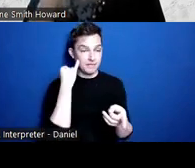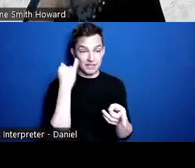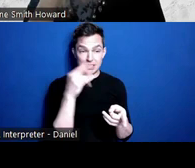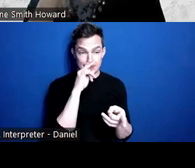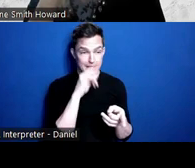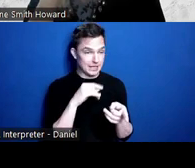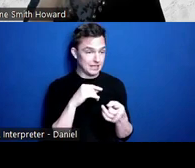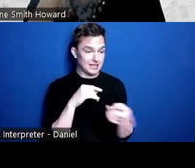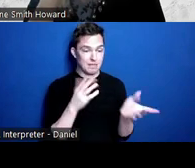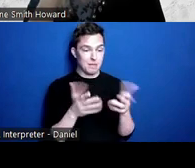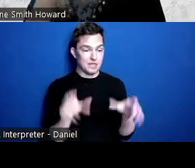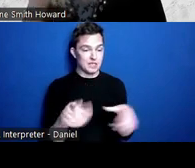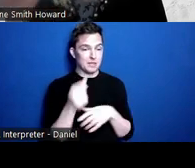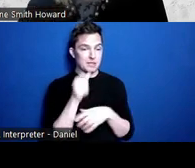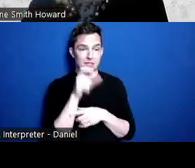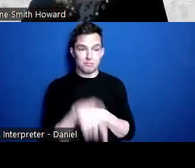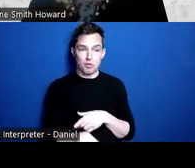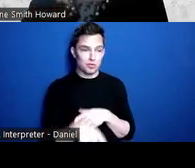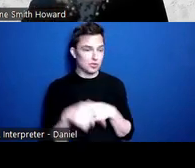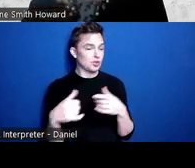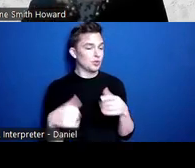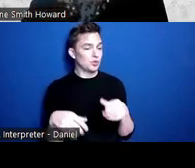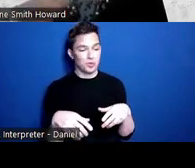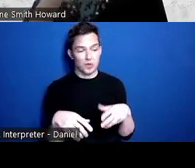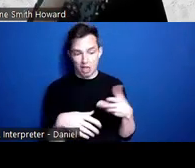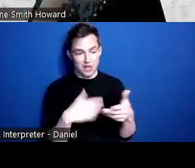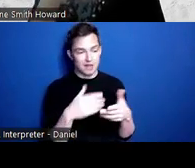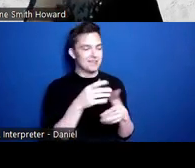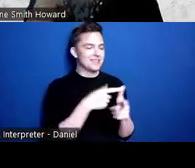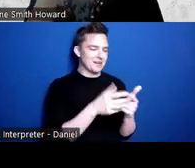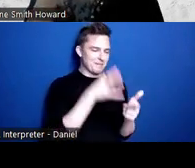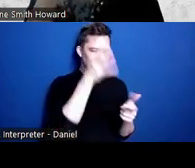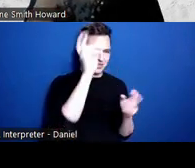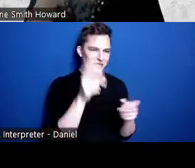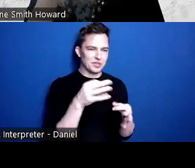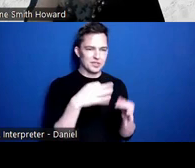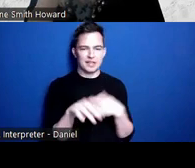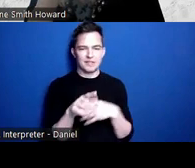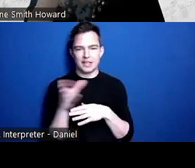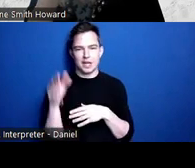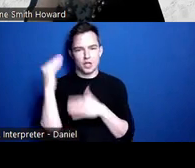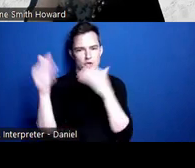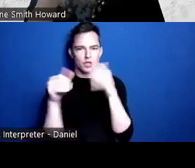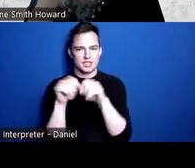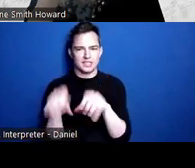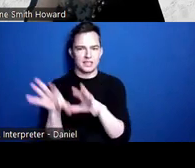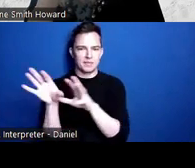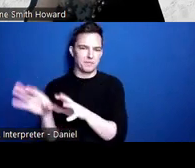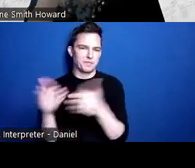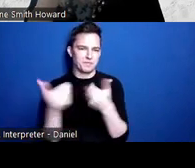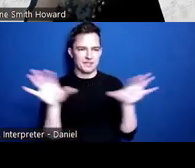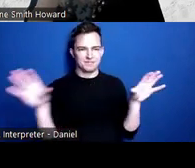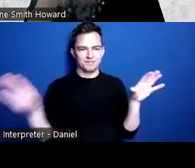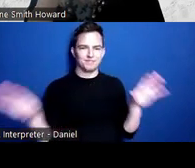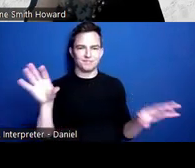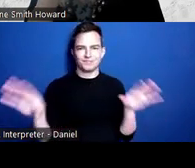kid, then they probably did something they shouldn't have done, and it's the parents' issue. Whereas with the adult system, I think, oddly enough,